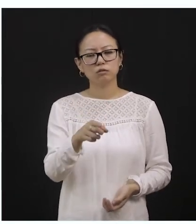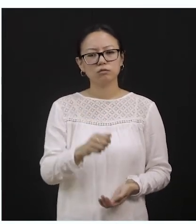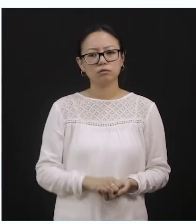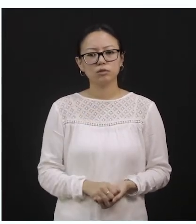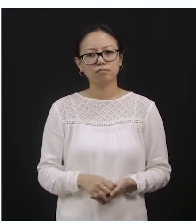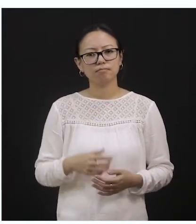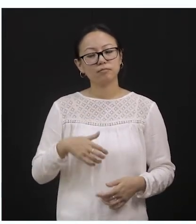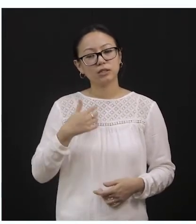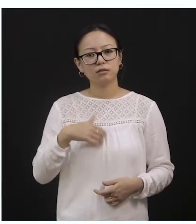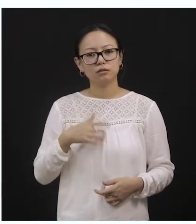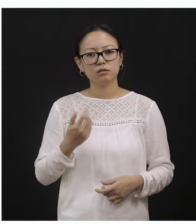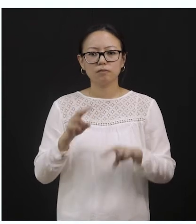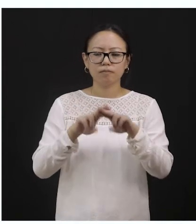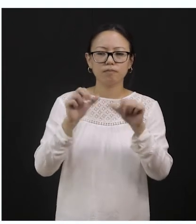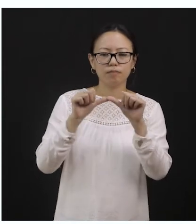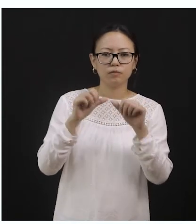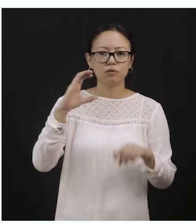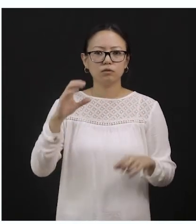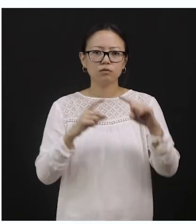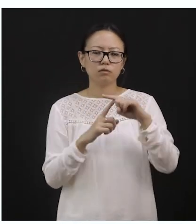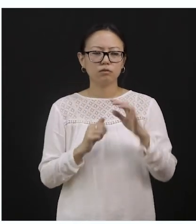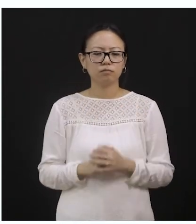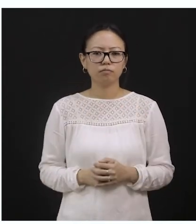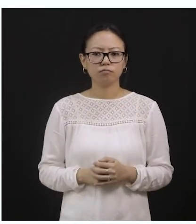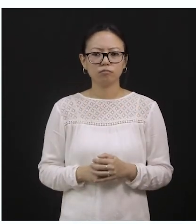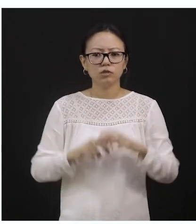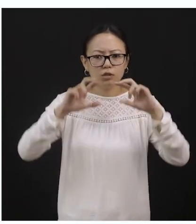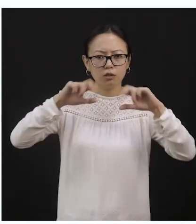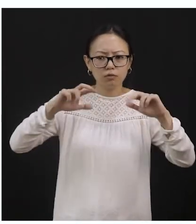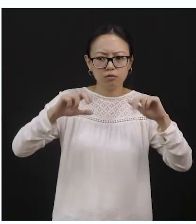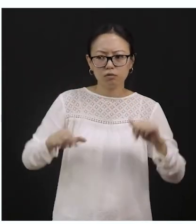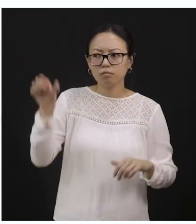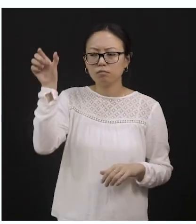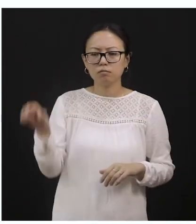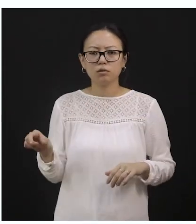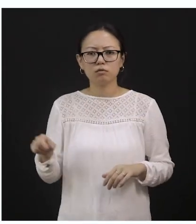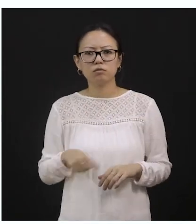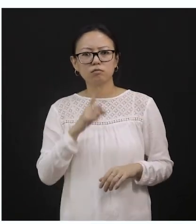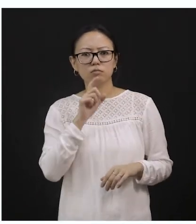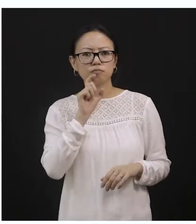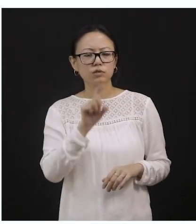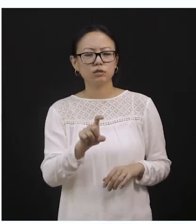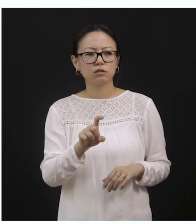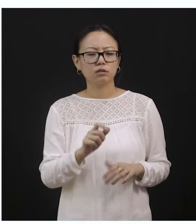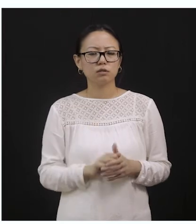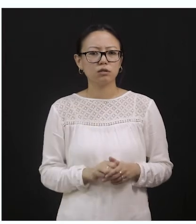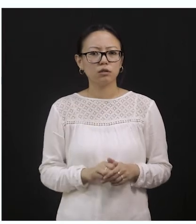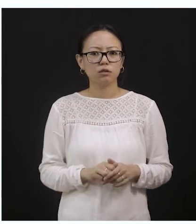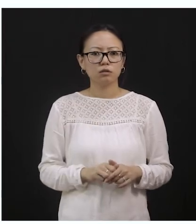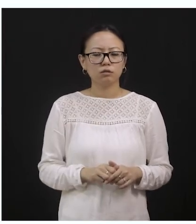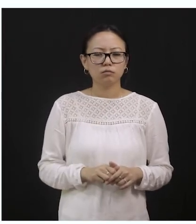this, and researchers also shows that it's true. All right, so a cockroach can live without the head